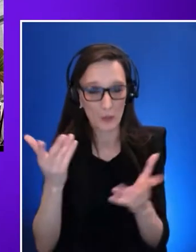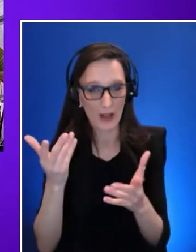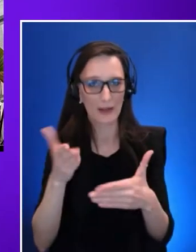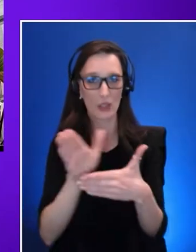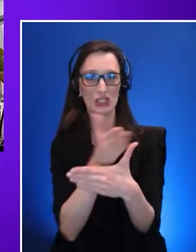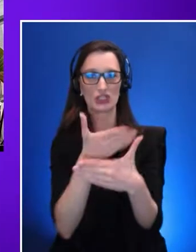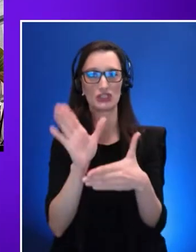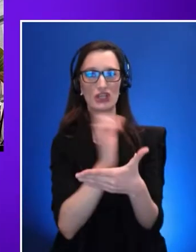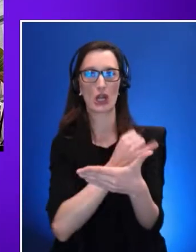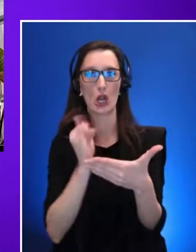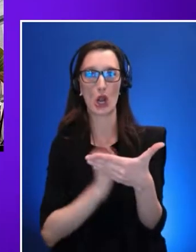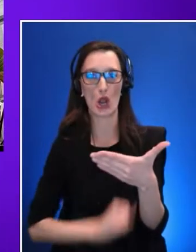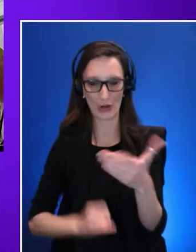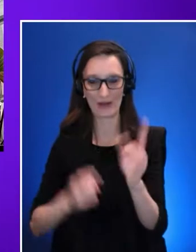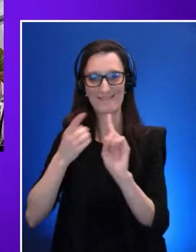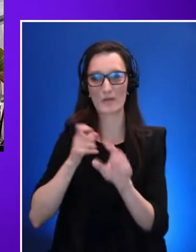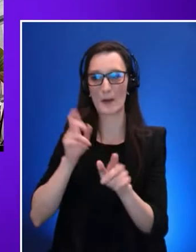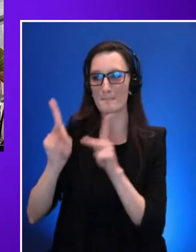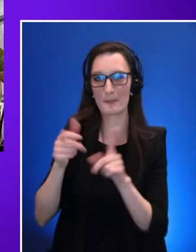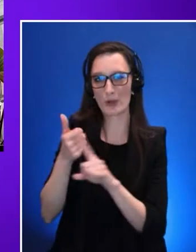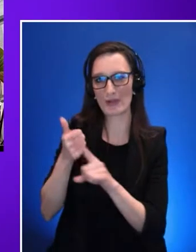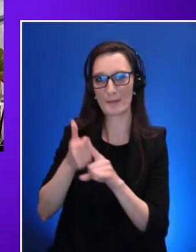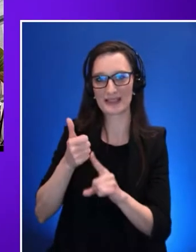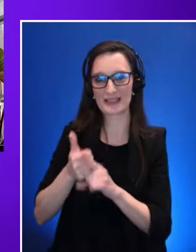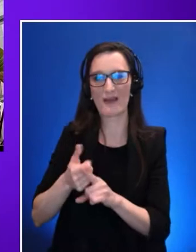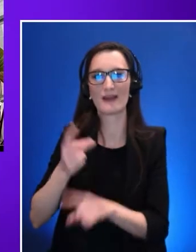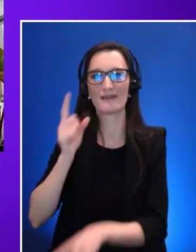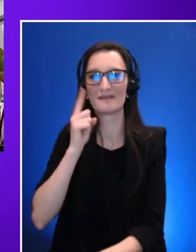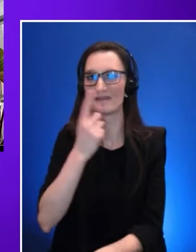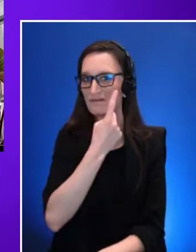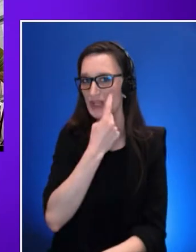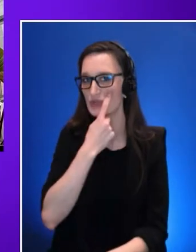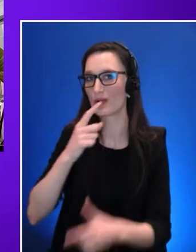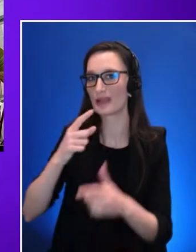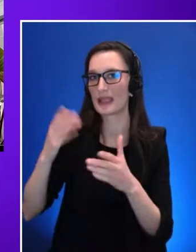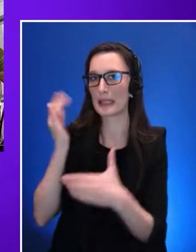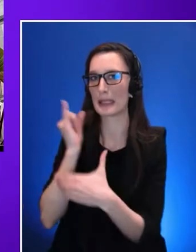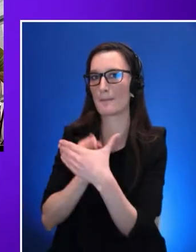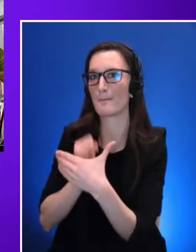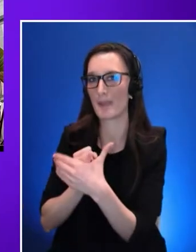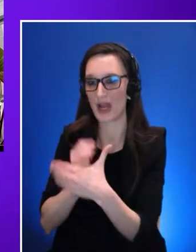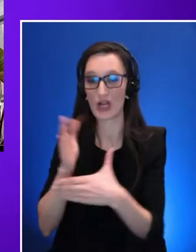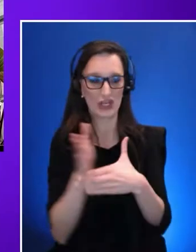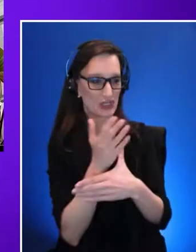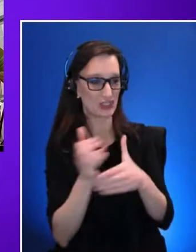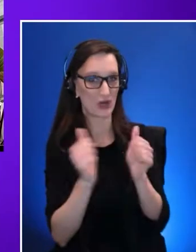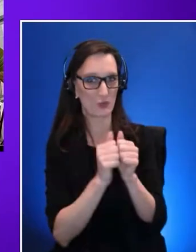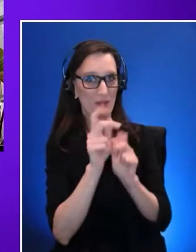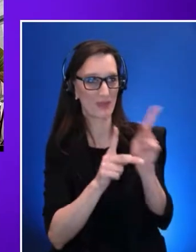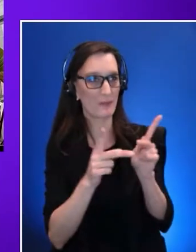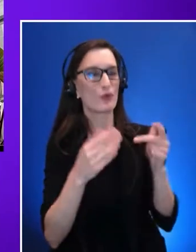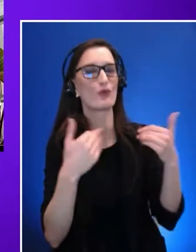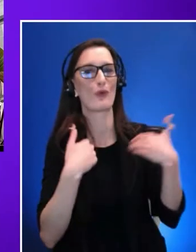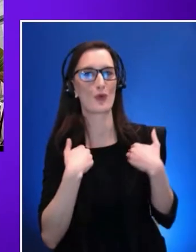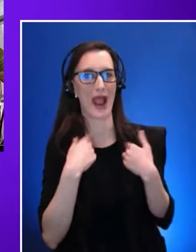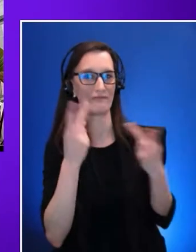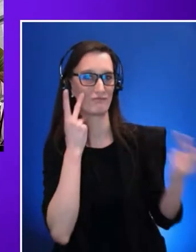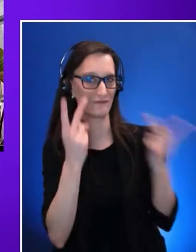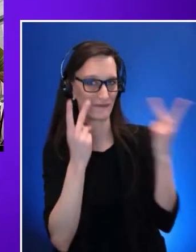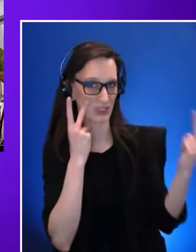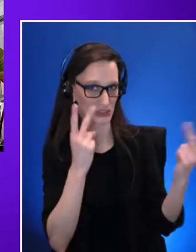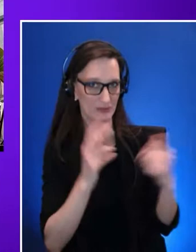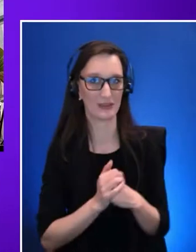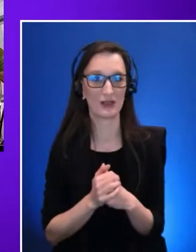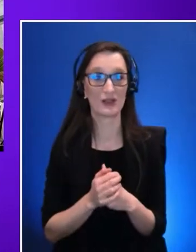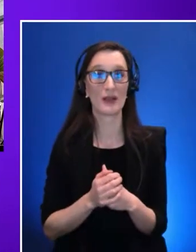visually impaired with those that were sighted. And that just wasn't enough. So now we're very excited